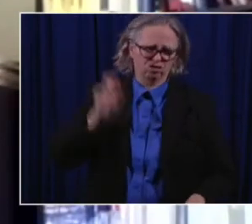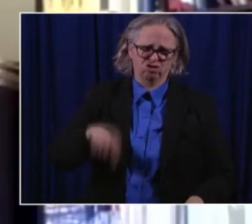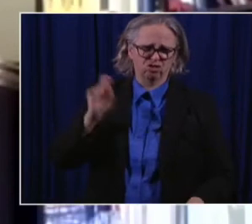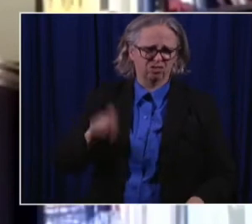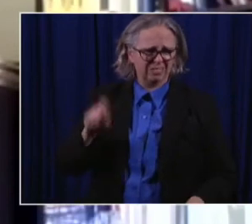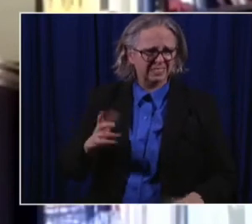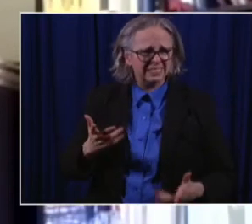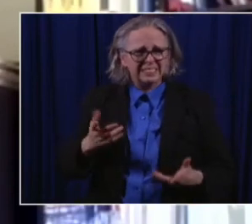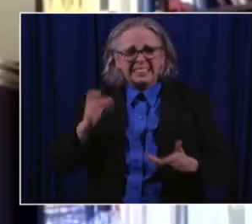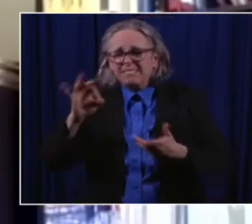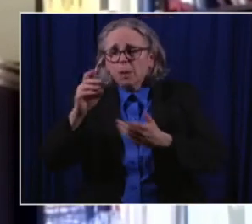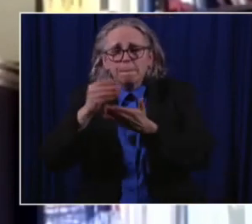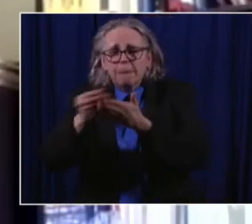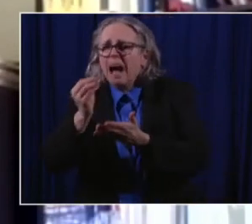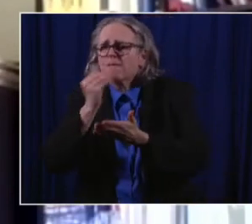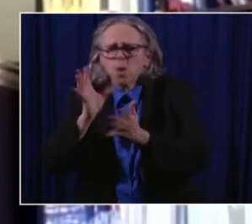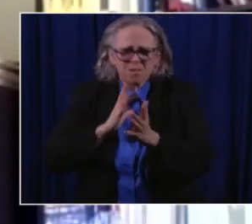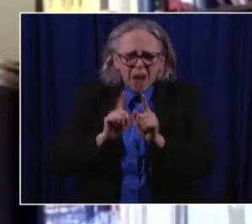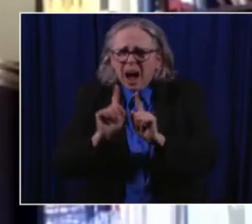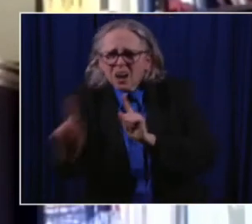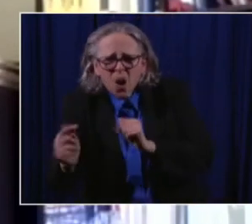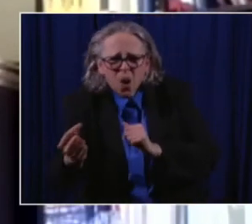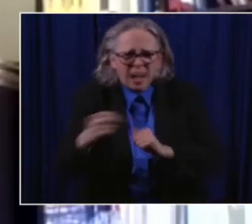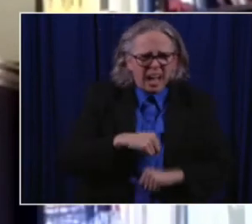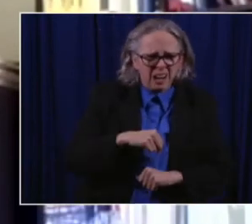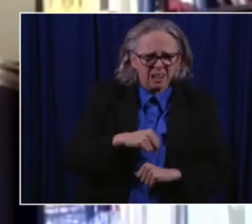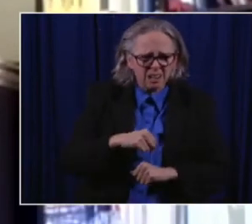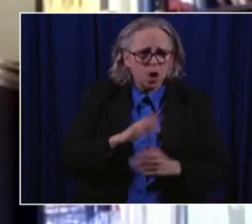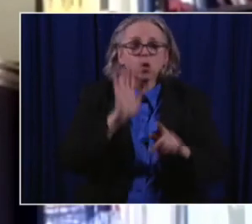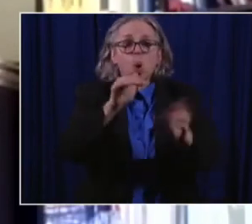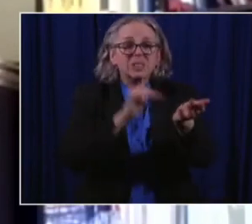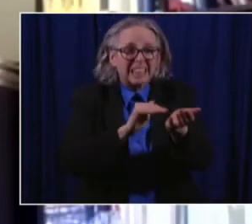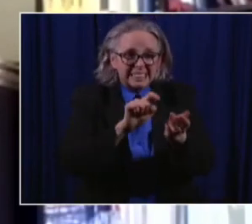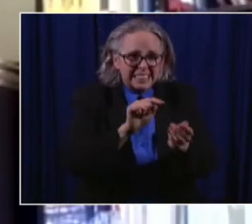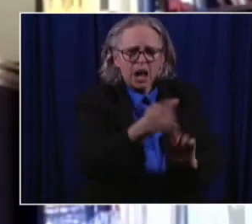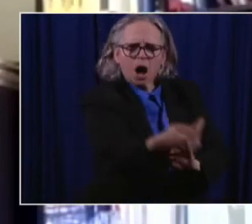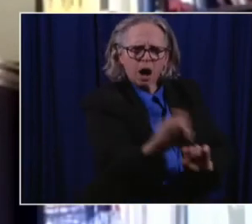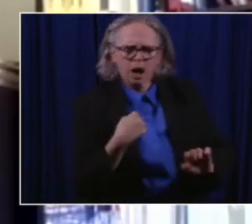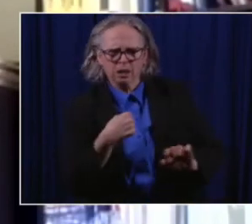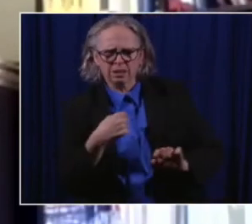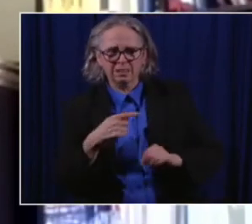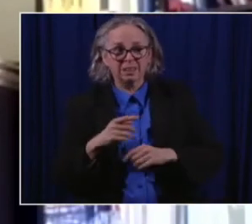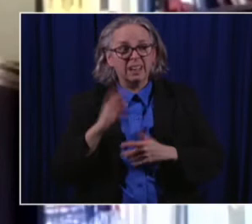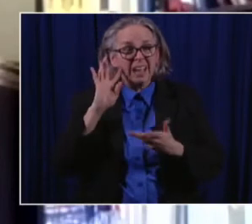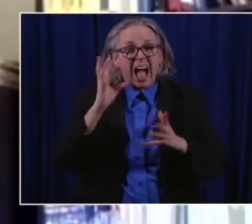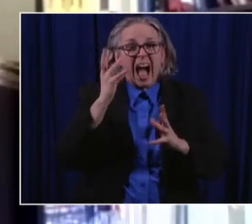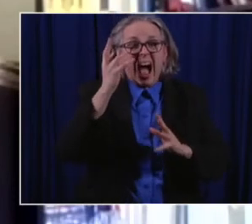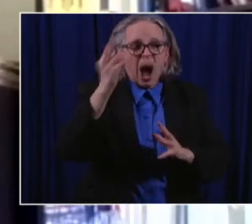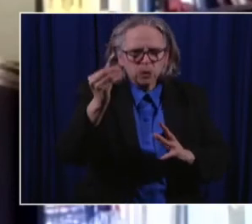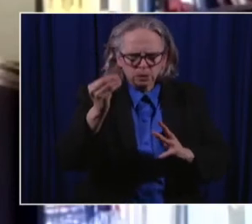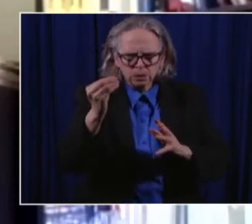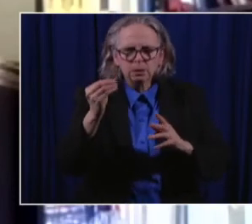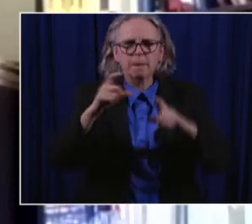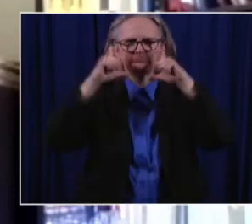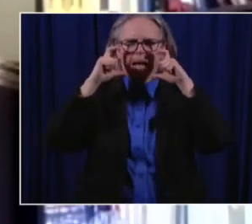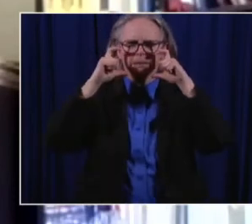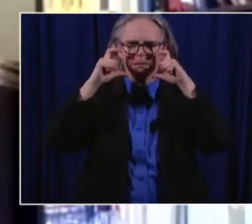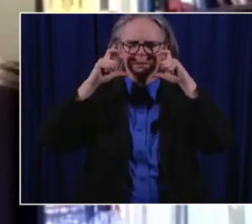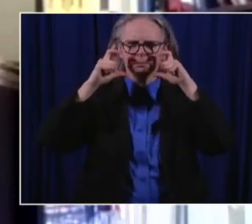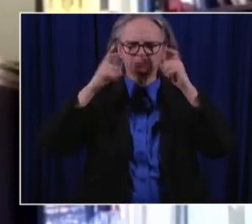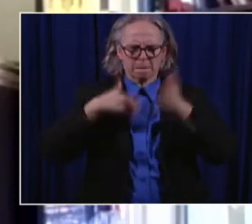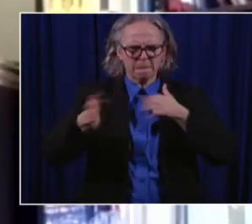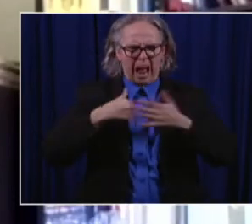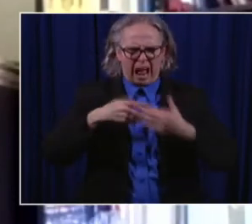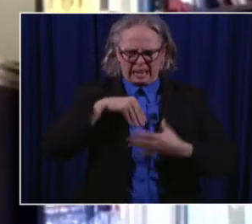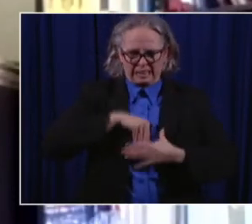doctor. Wear a mask every single time you are out in public around others. This includes indoor and outdoor settings. Work